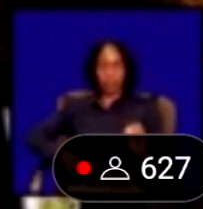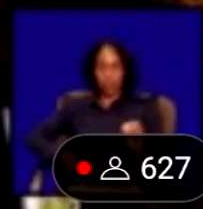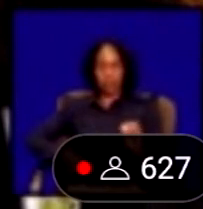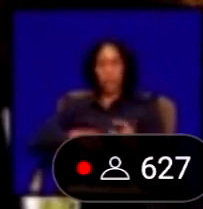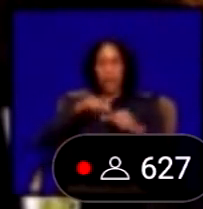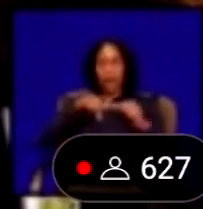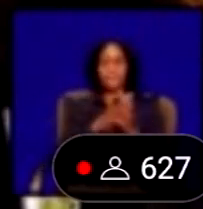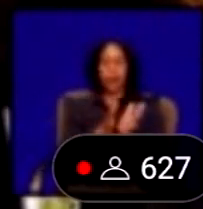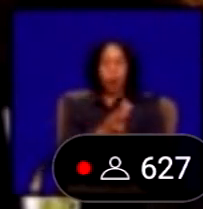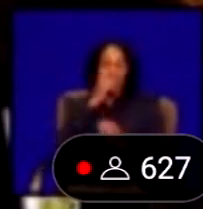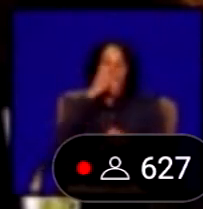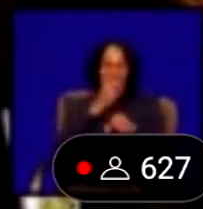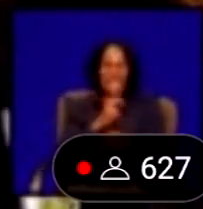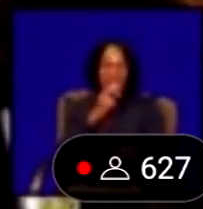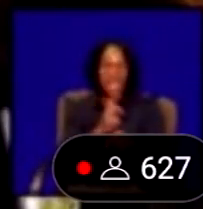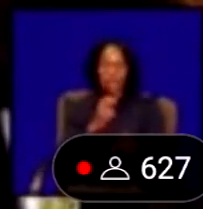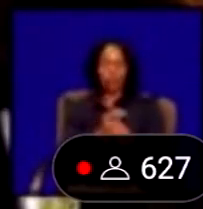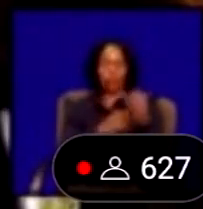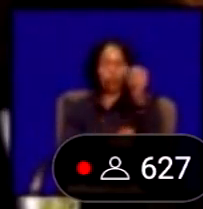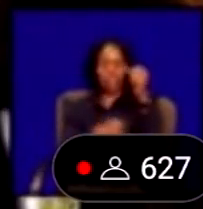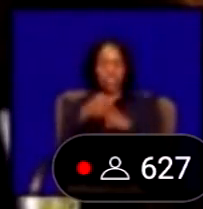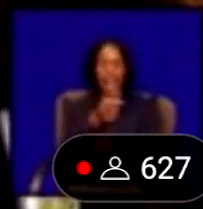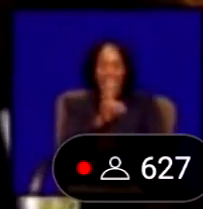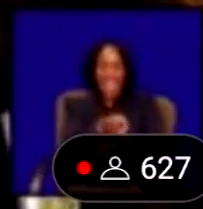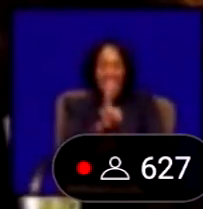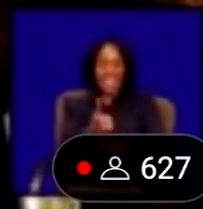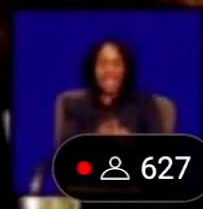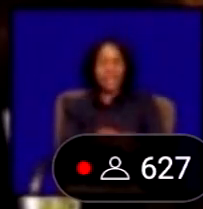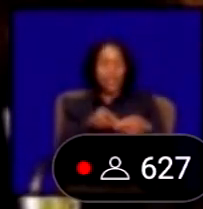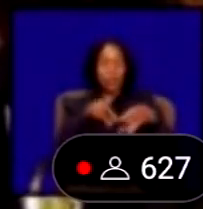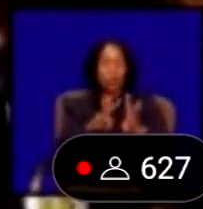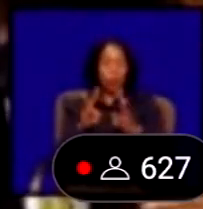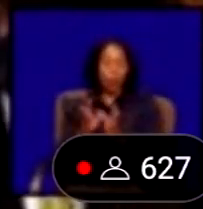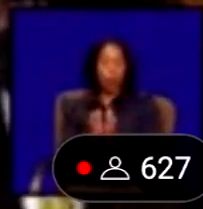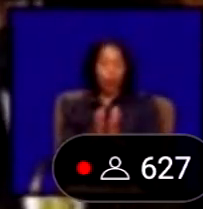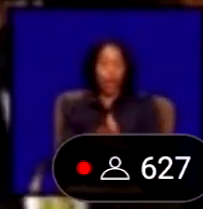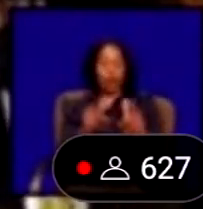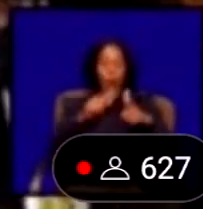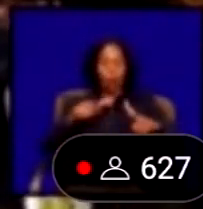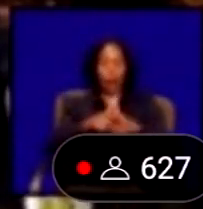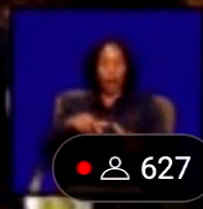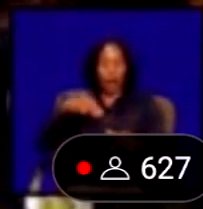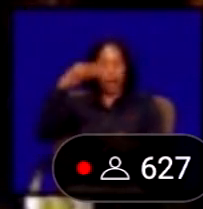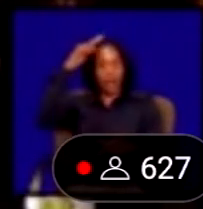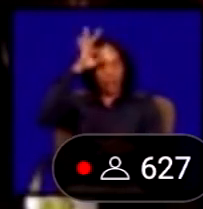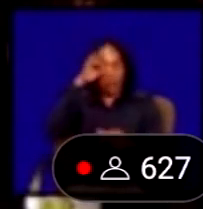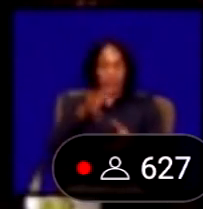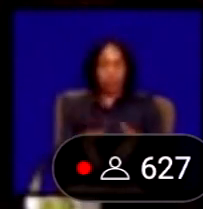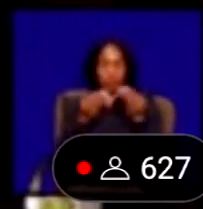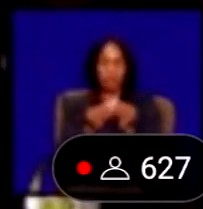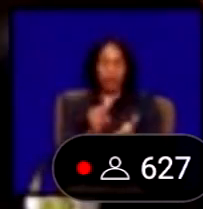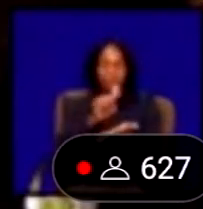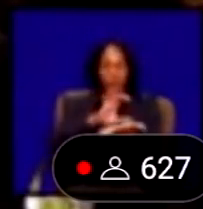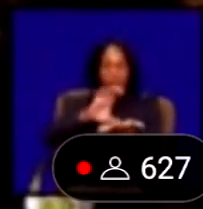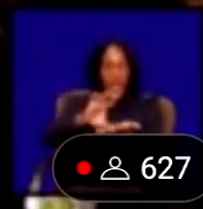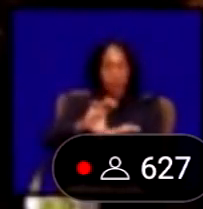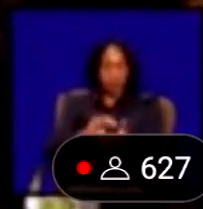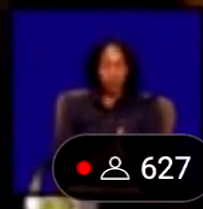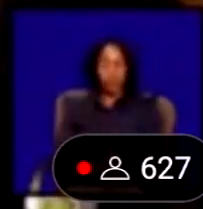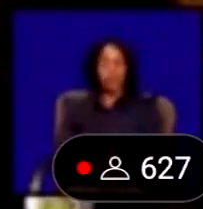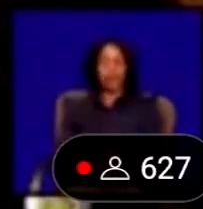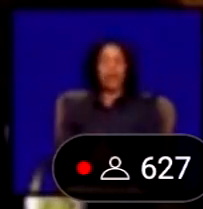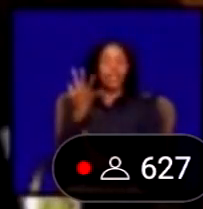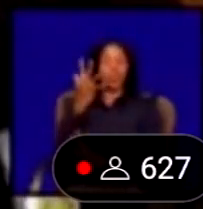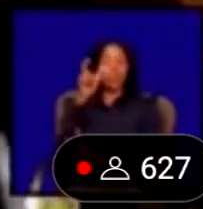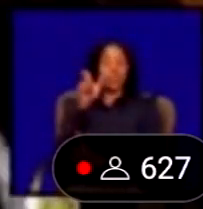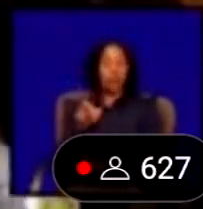to restructure the nature of the funding of local government. Speaker, we all know that